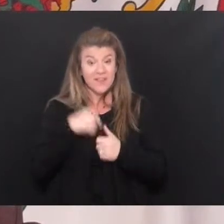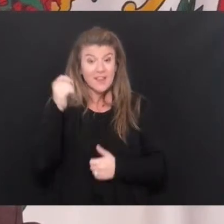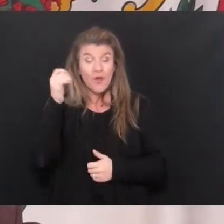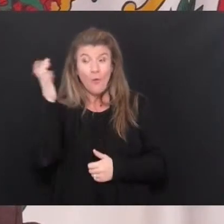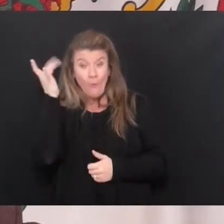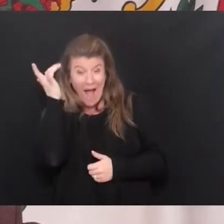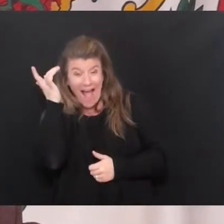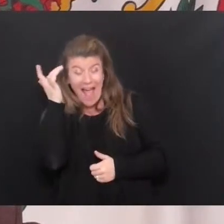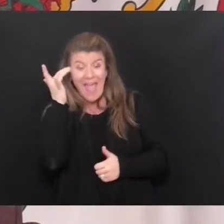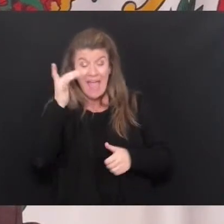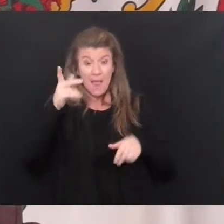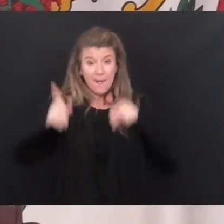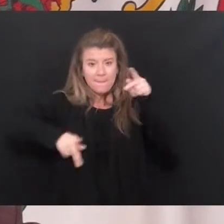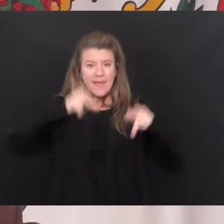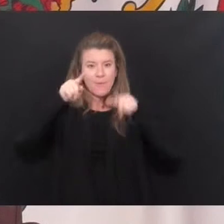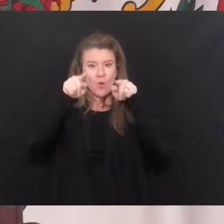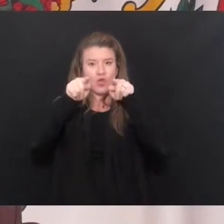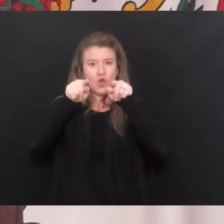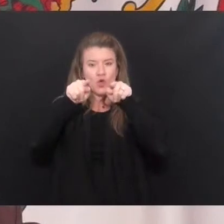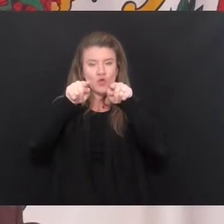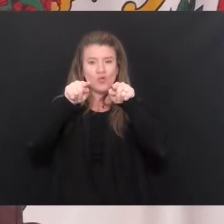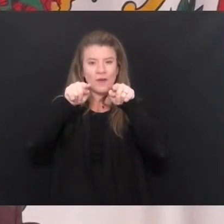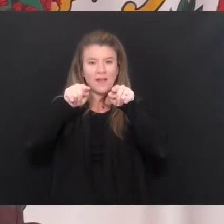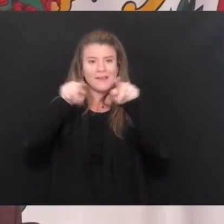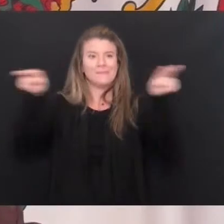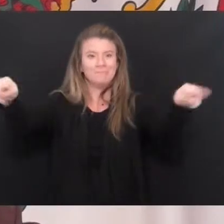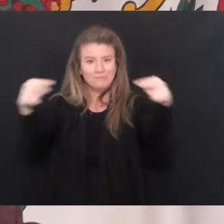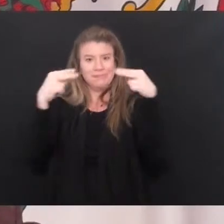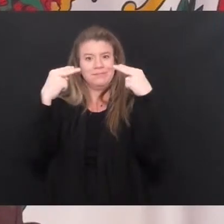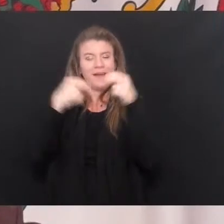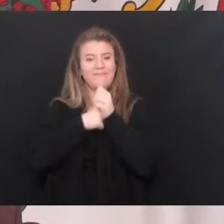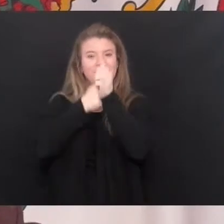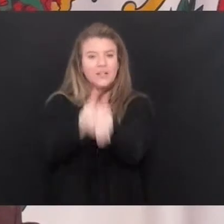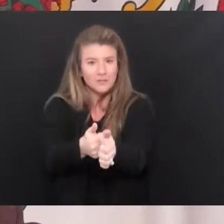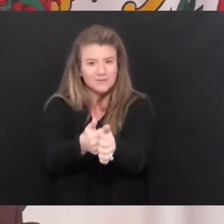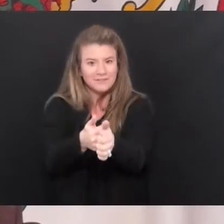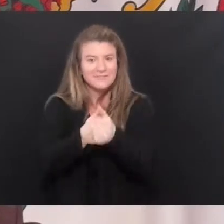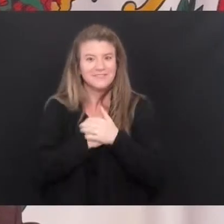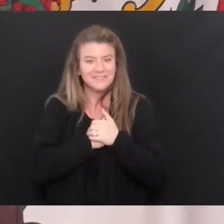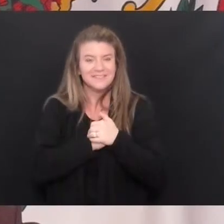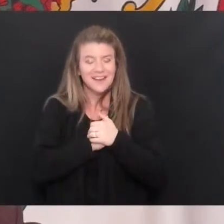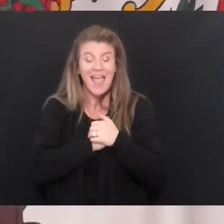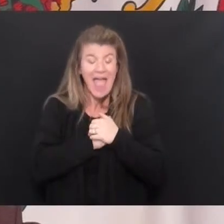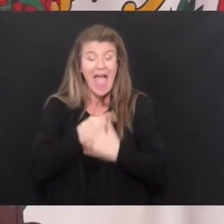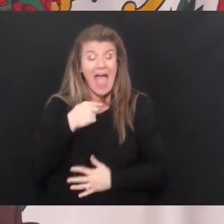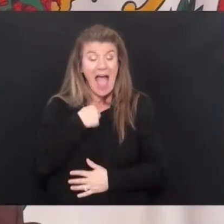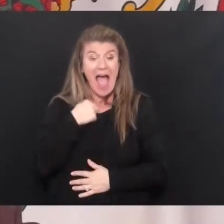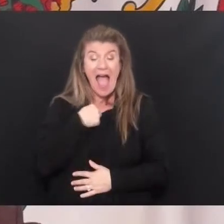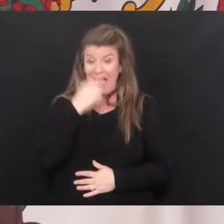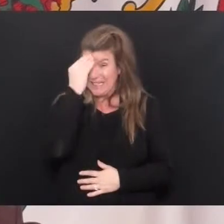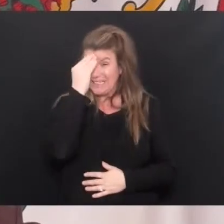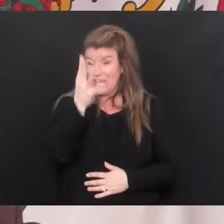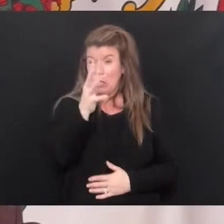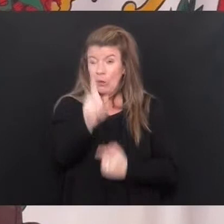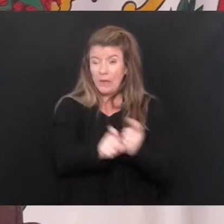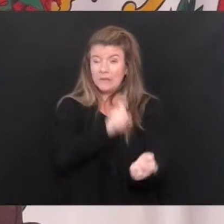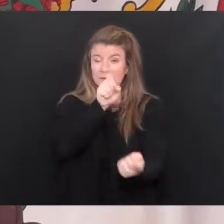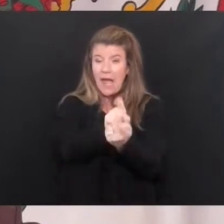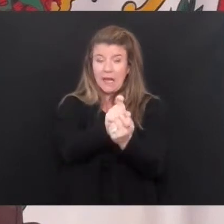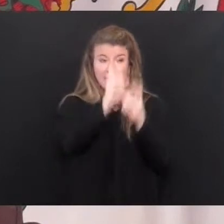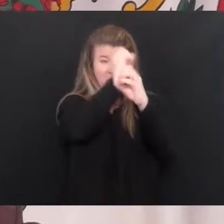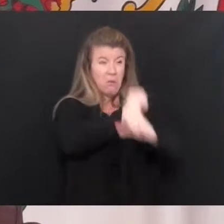the people of this great state listened. Now, I can tell you exactly what we would